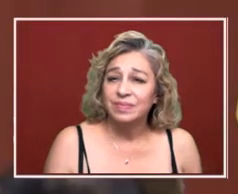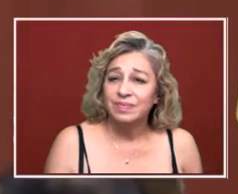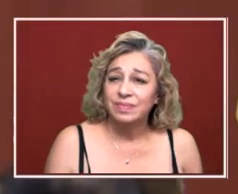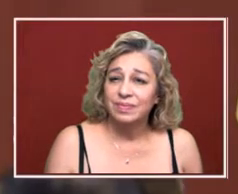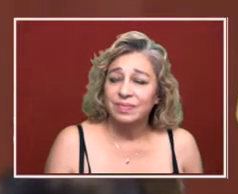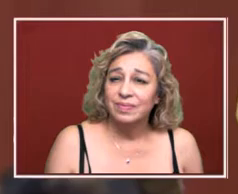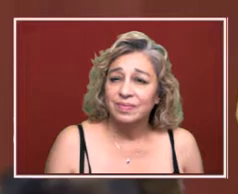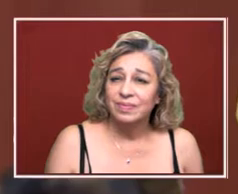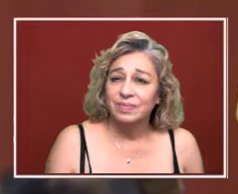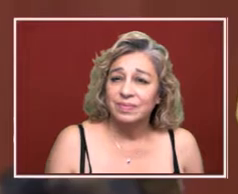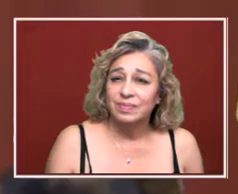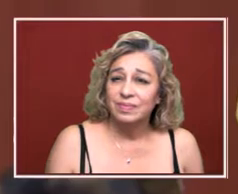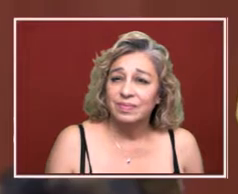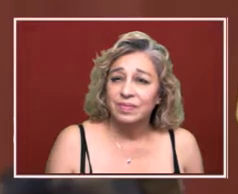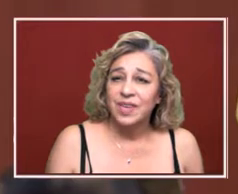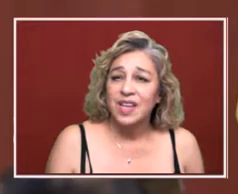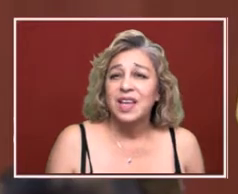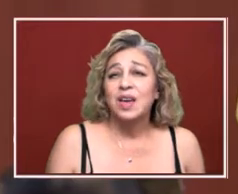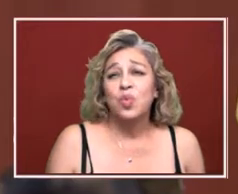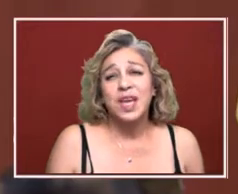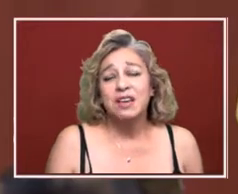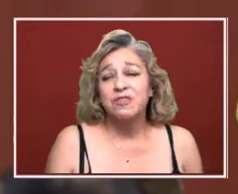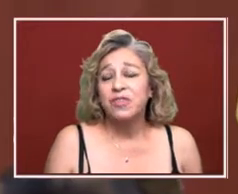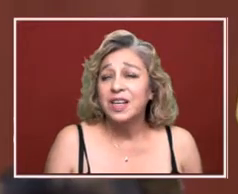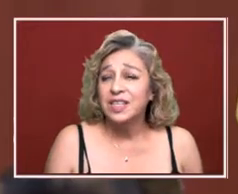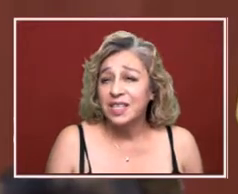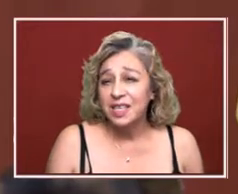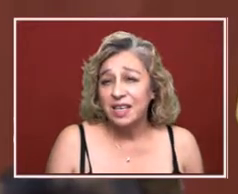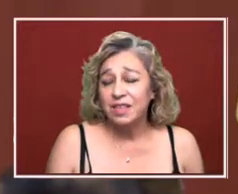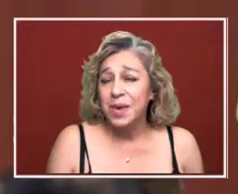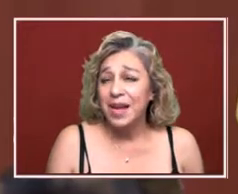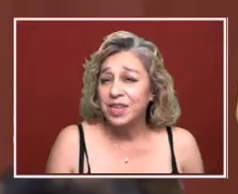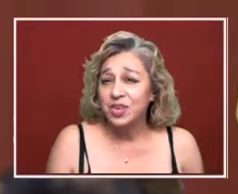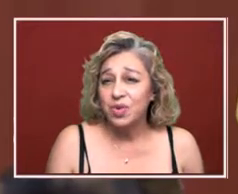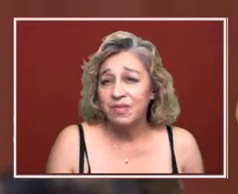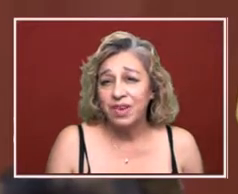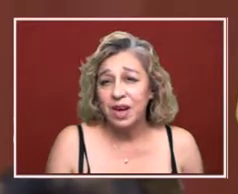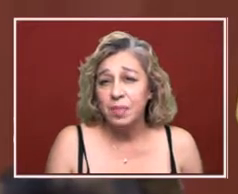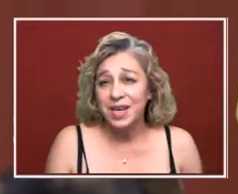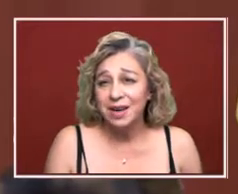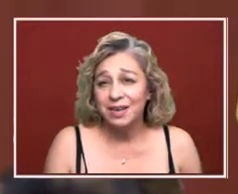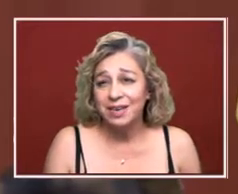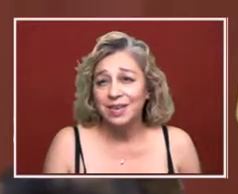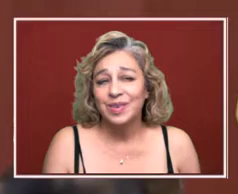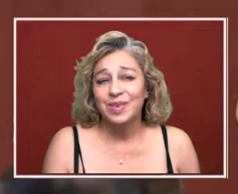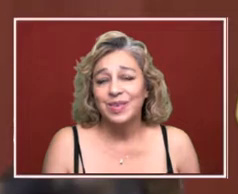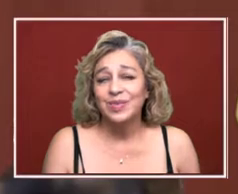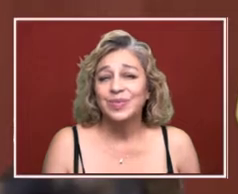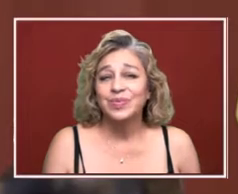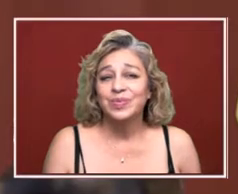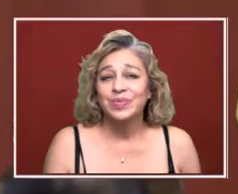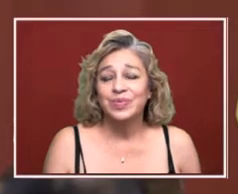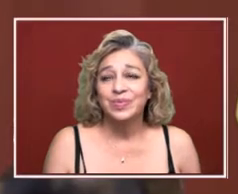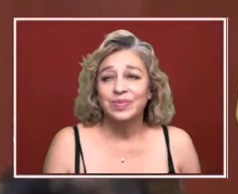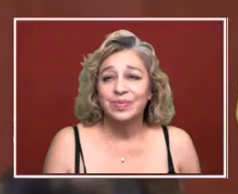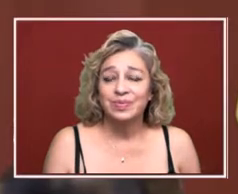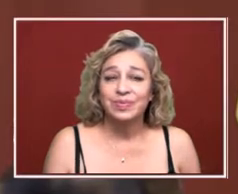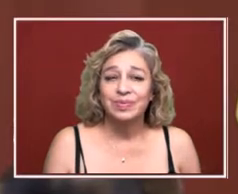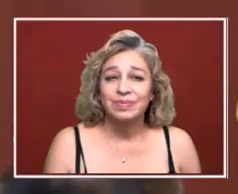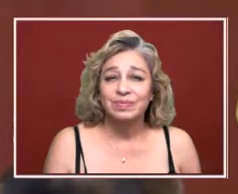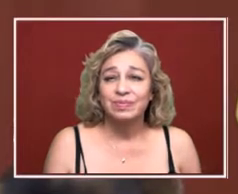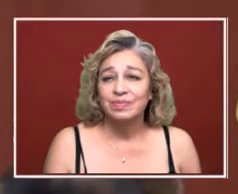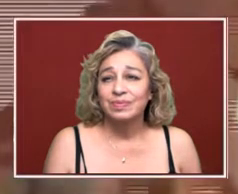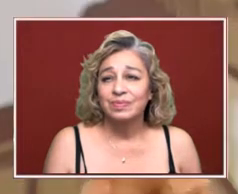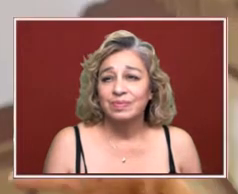Enfrentamos el fenómeno migratorio. We confronted the migratory phenomenon. Que